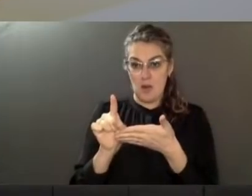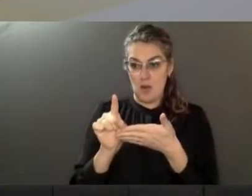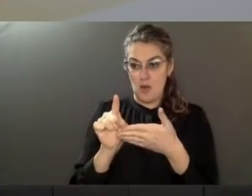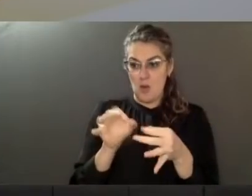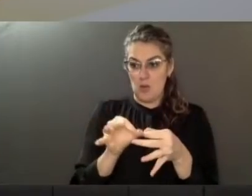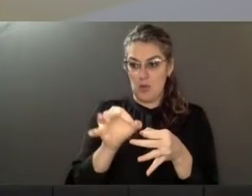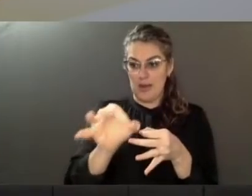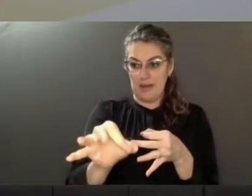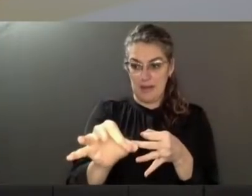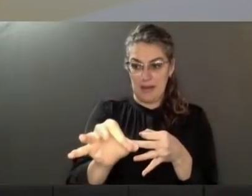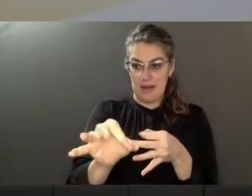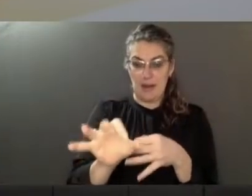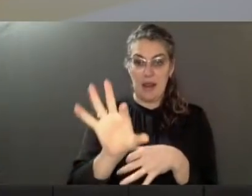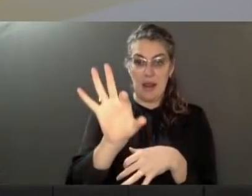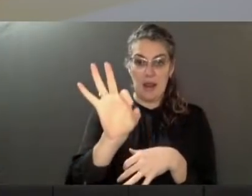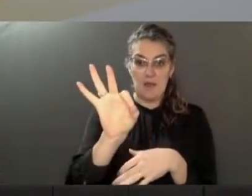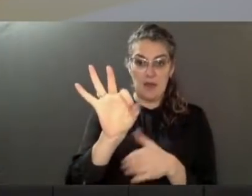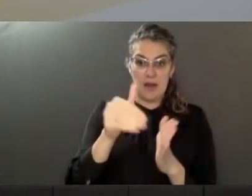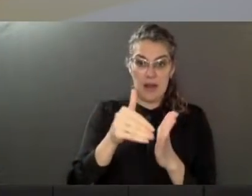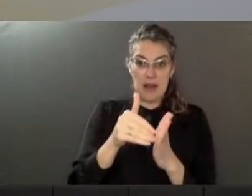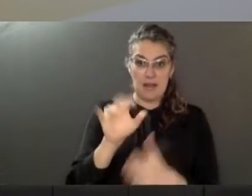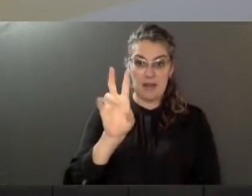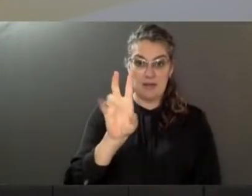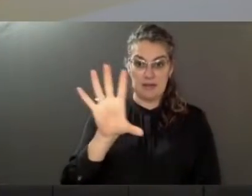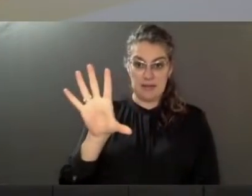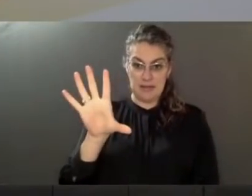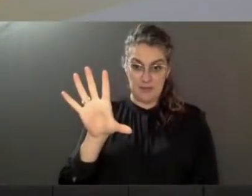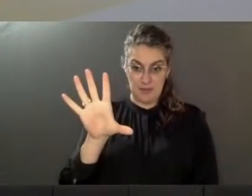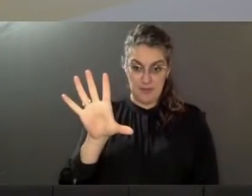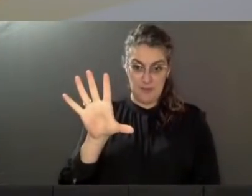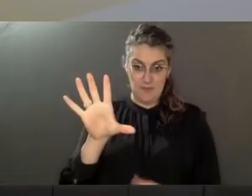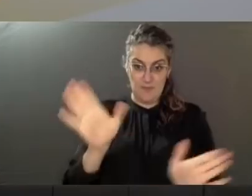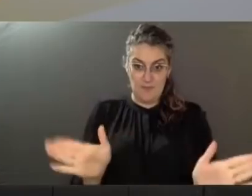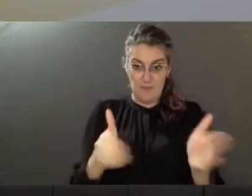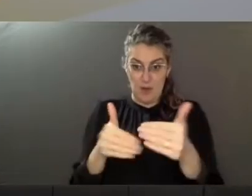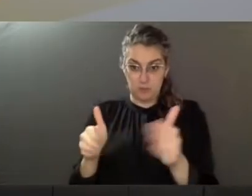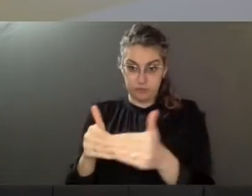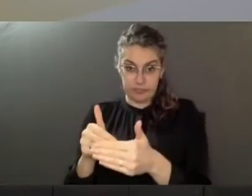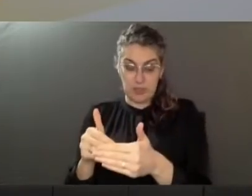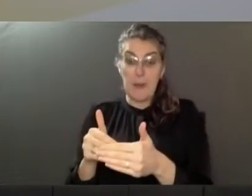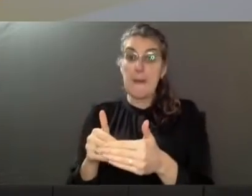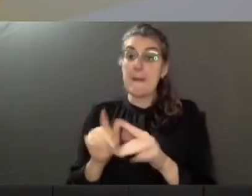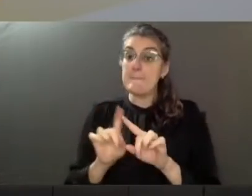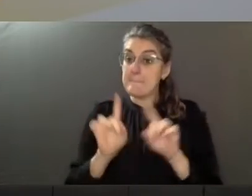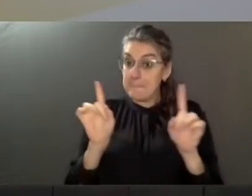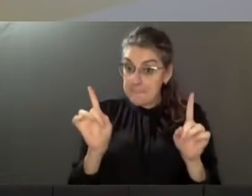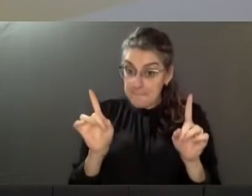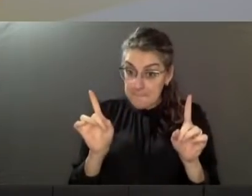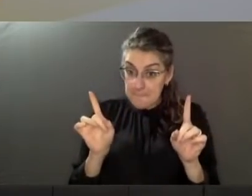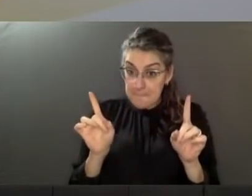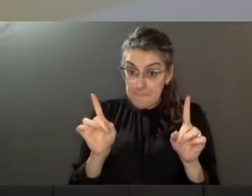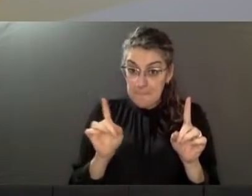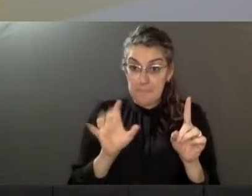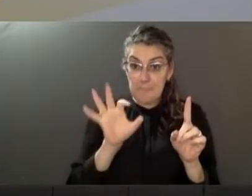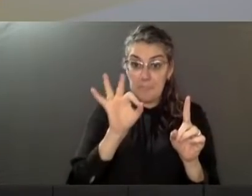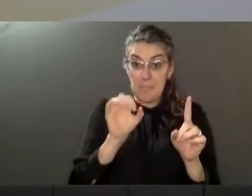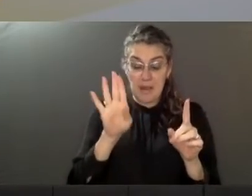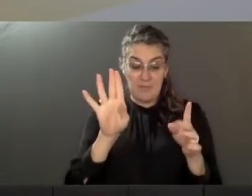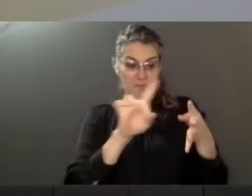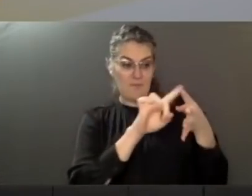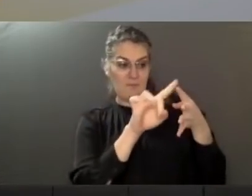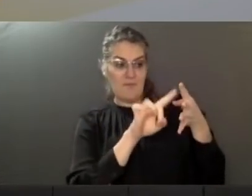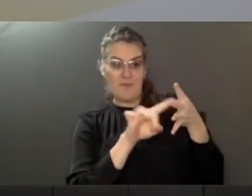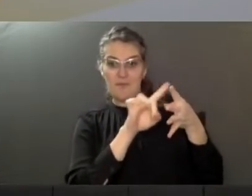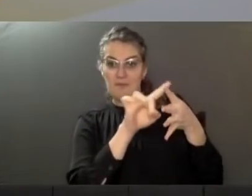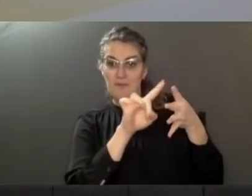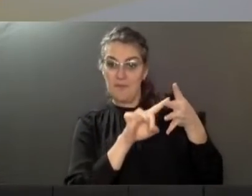975 doses. However, we will get 2 shipments of that same amount in middle of February, so it really evens